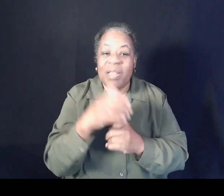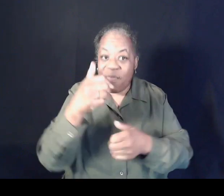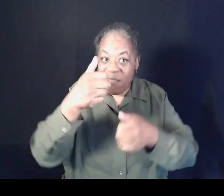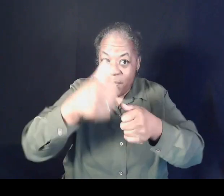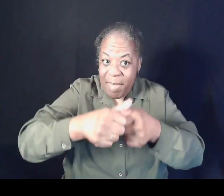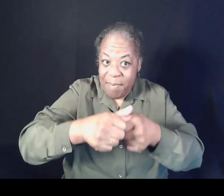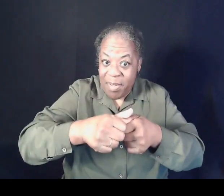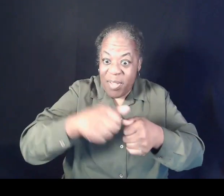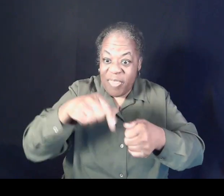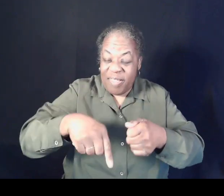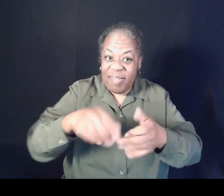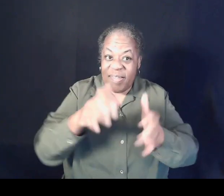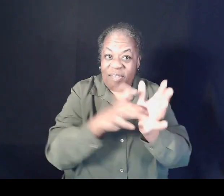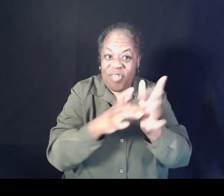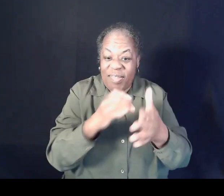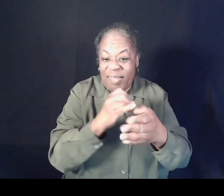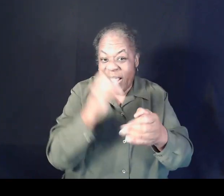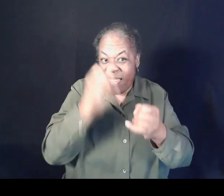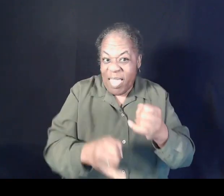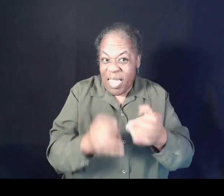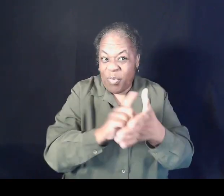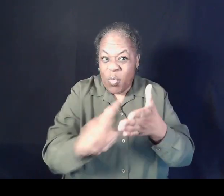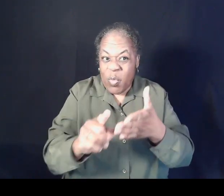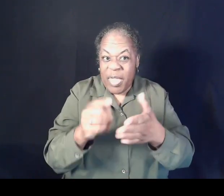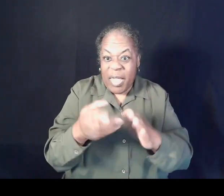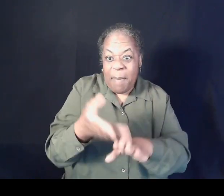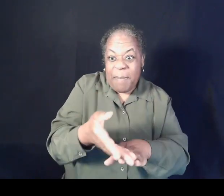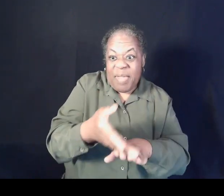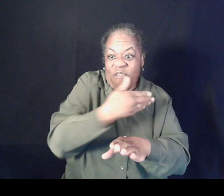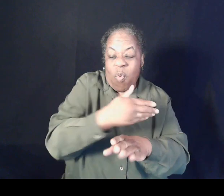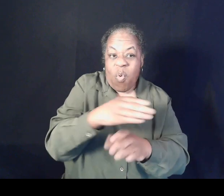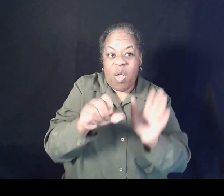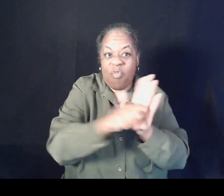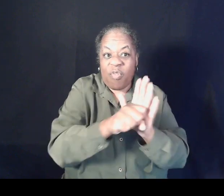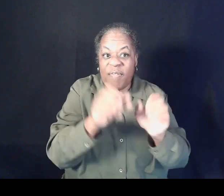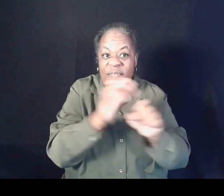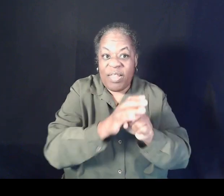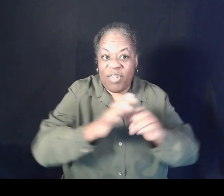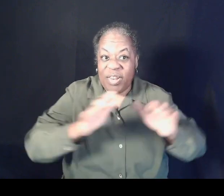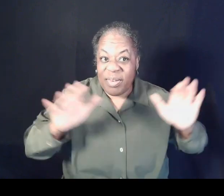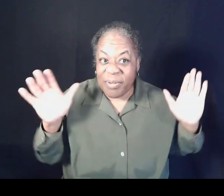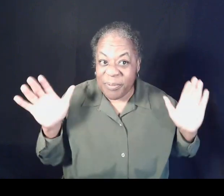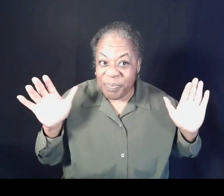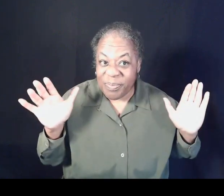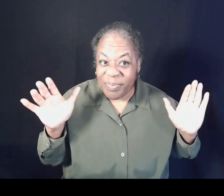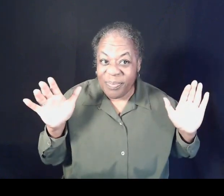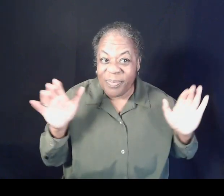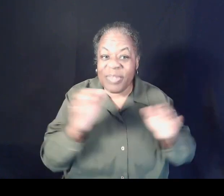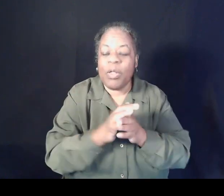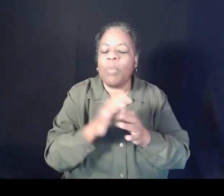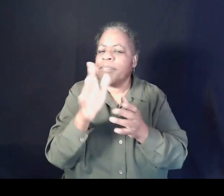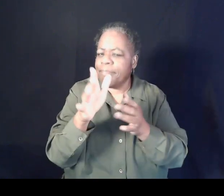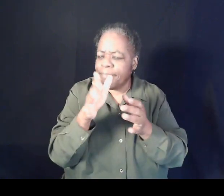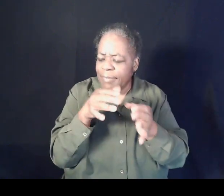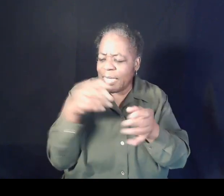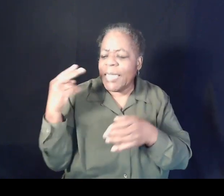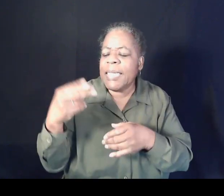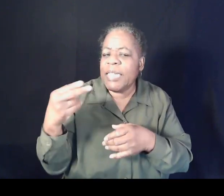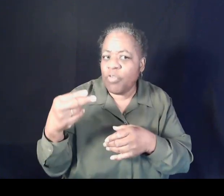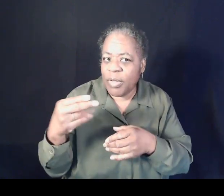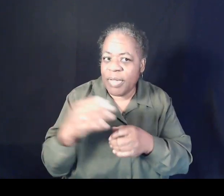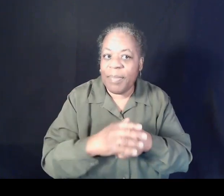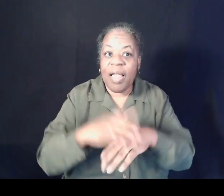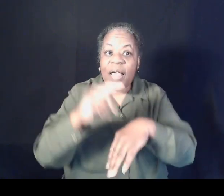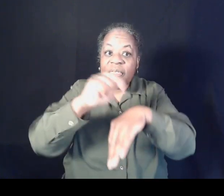week before his crucifixion. And this may feel bizarre, so just let me give you a little bit of history here. The temple